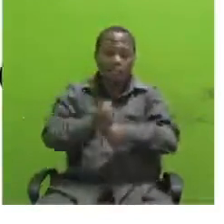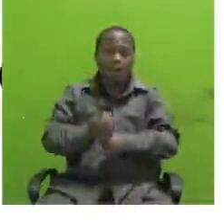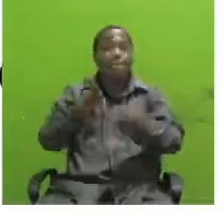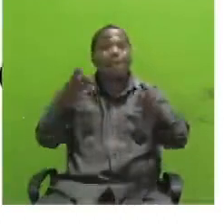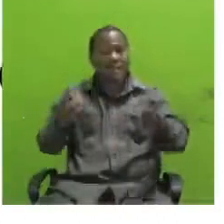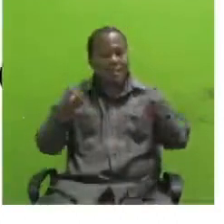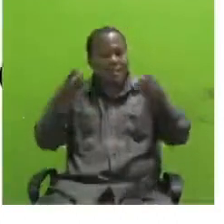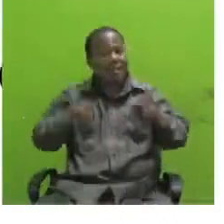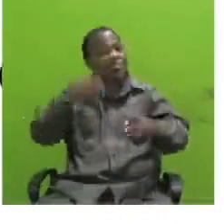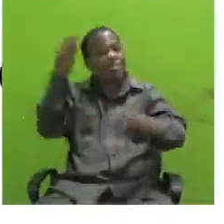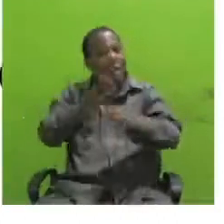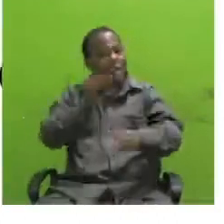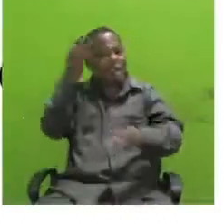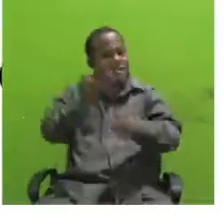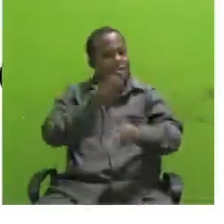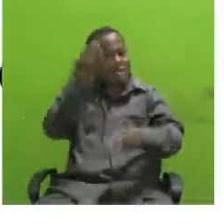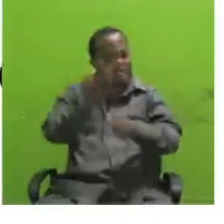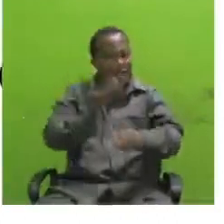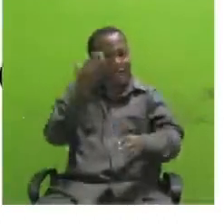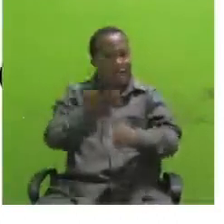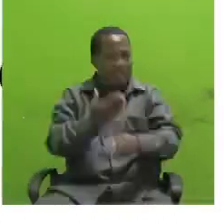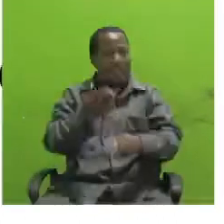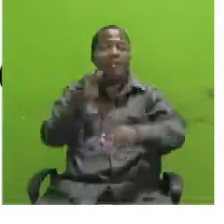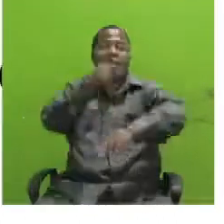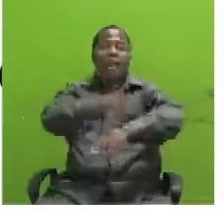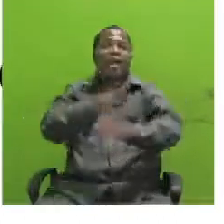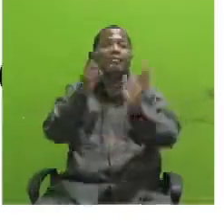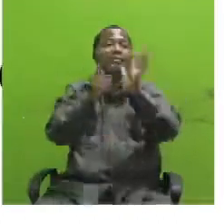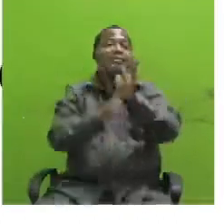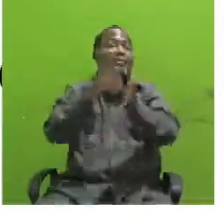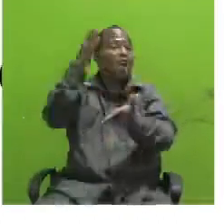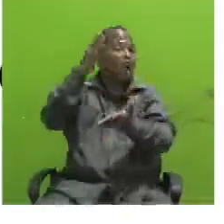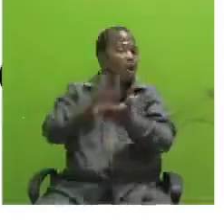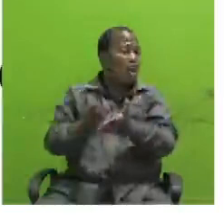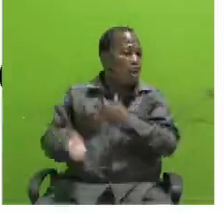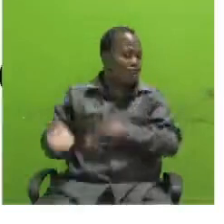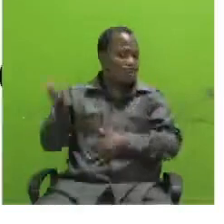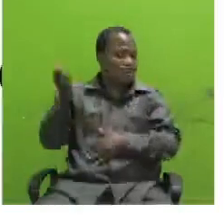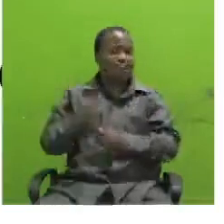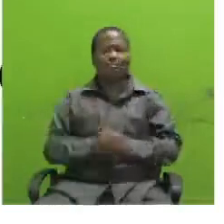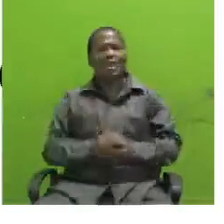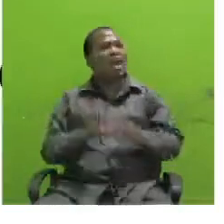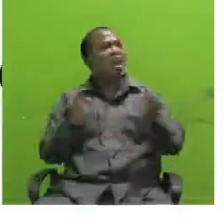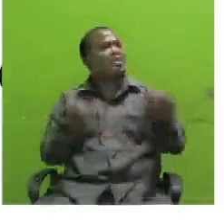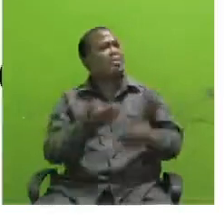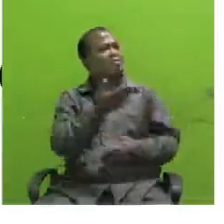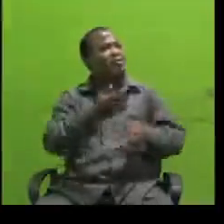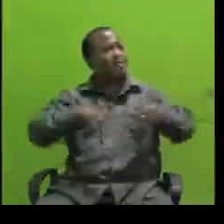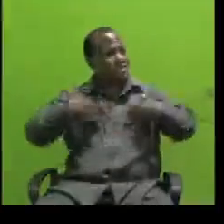body exercise, indoor exercise, up to 6 o'clock. How wonderful you are. Do you enjoy